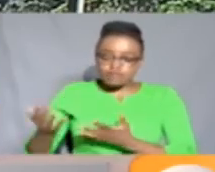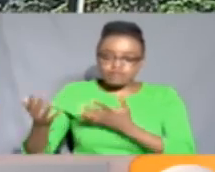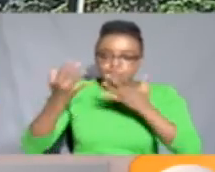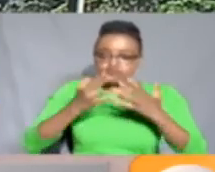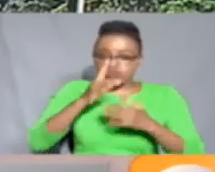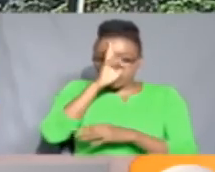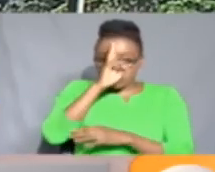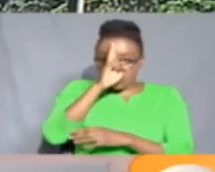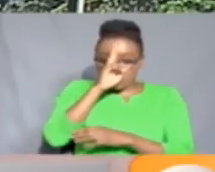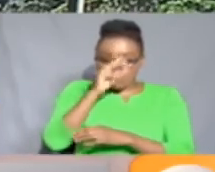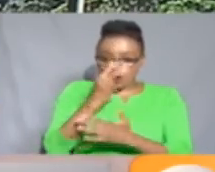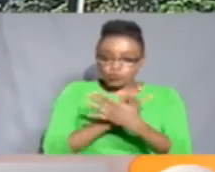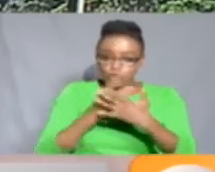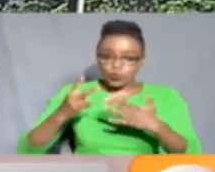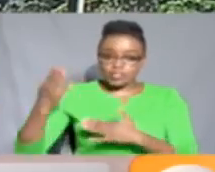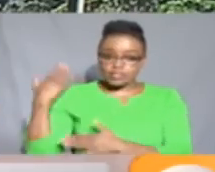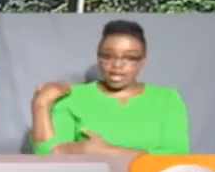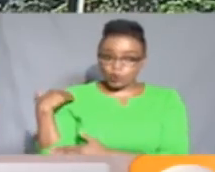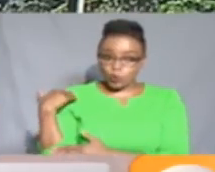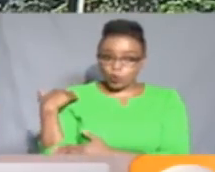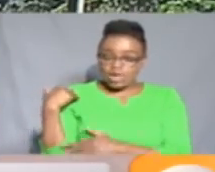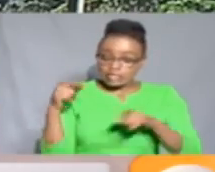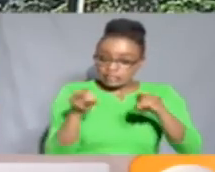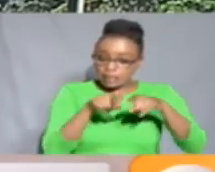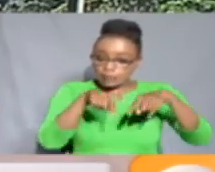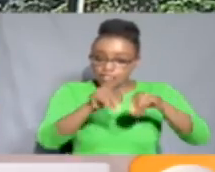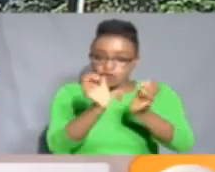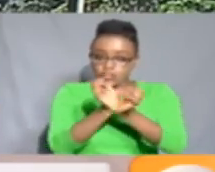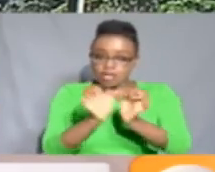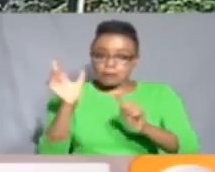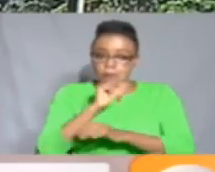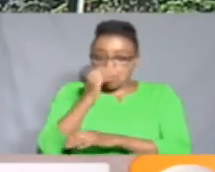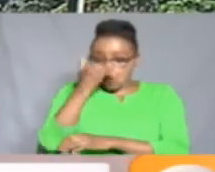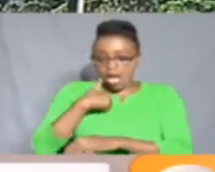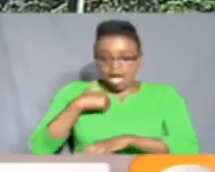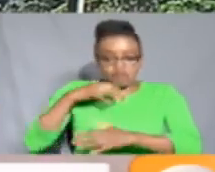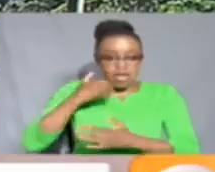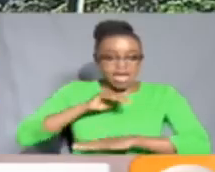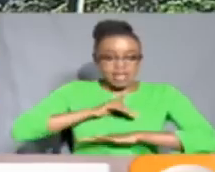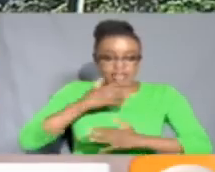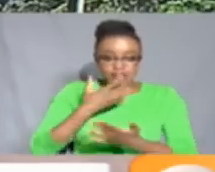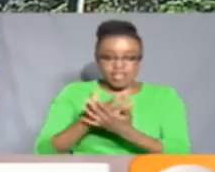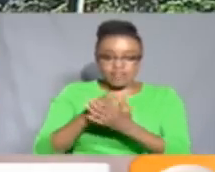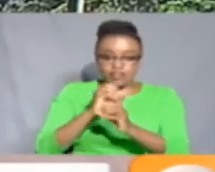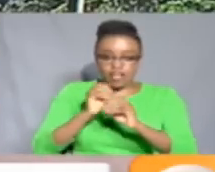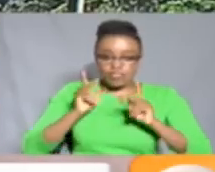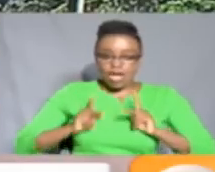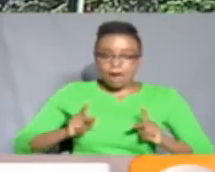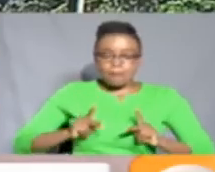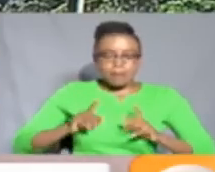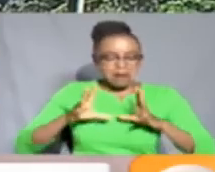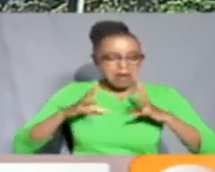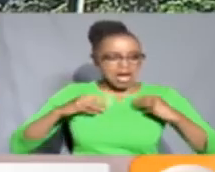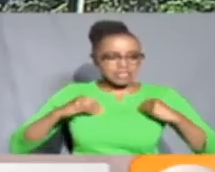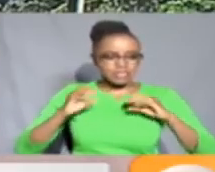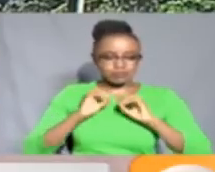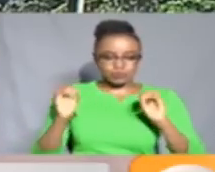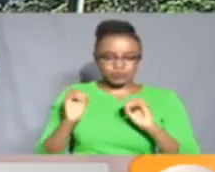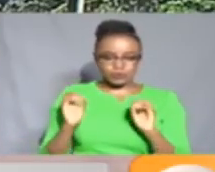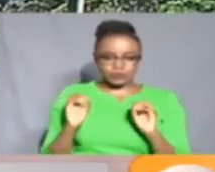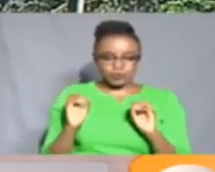to the police 2 weeks ago. Even though he was released for lack of evidence, the residents would have none of